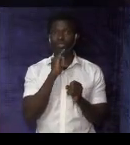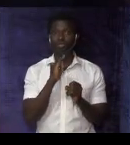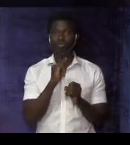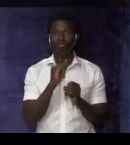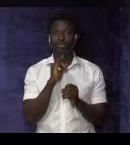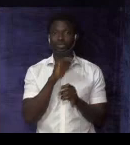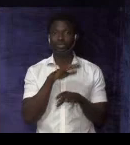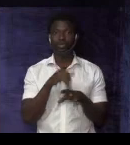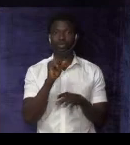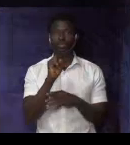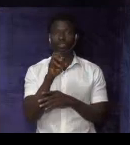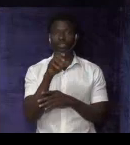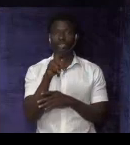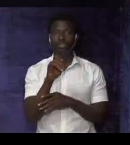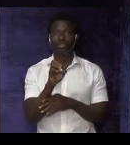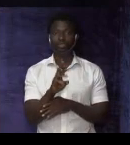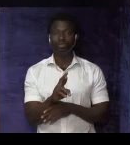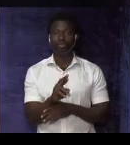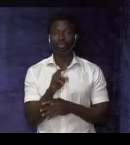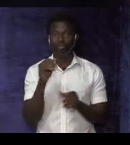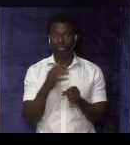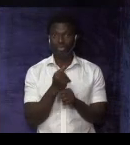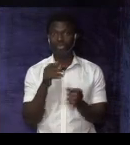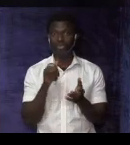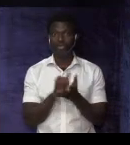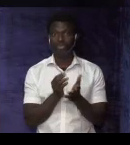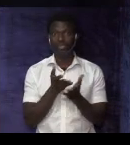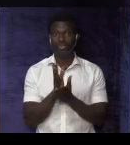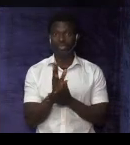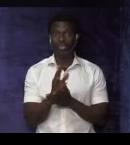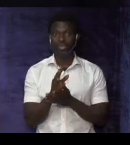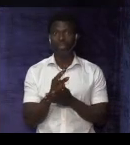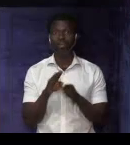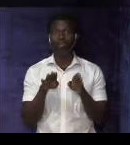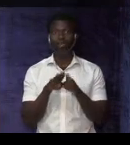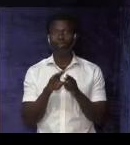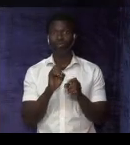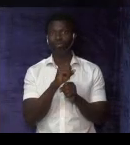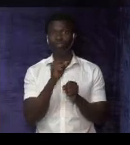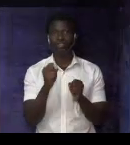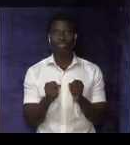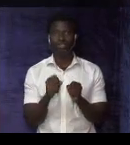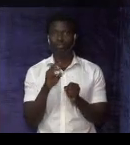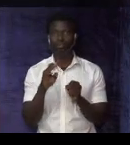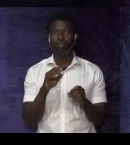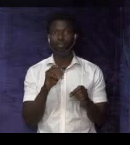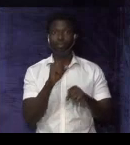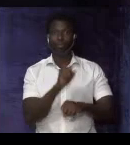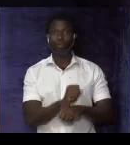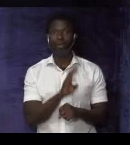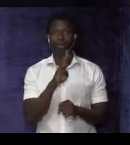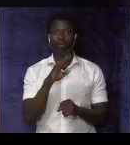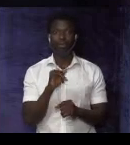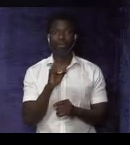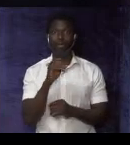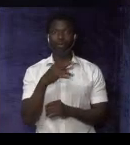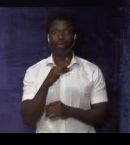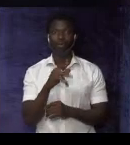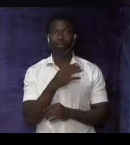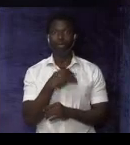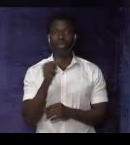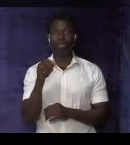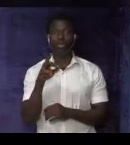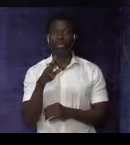an arc is called a sector. I believe you got that right. A closed shape bounded by a chord and an